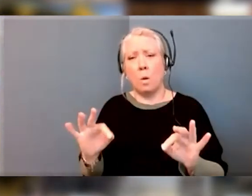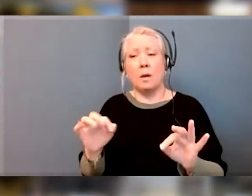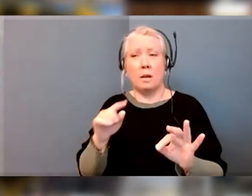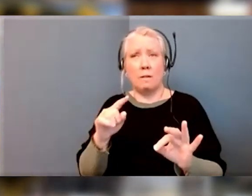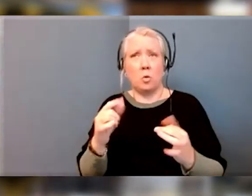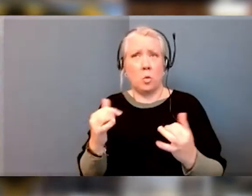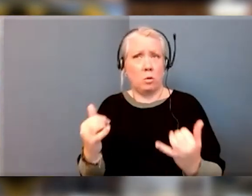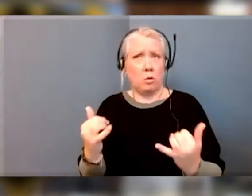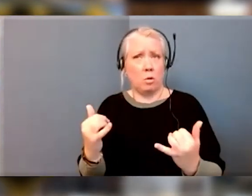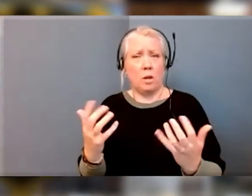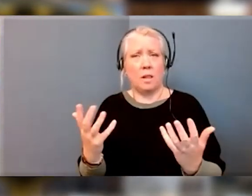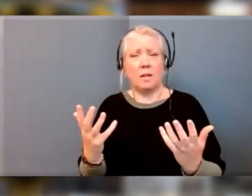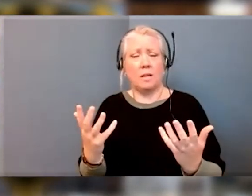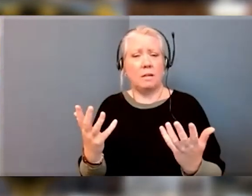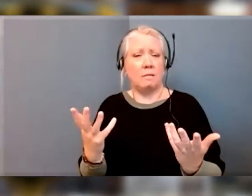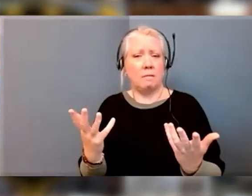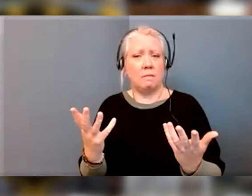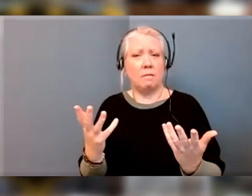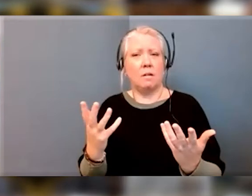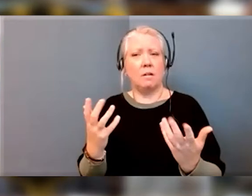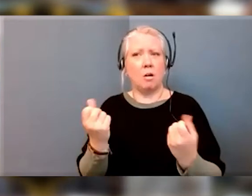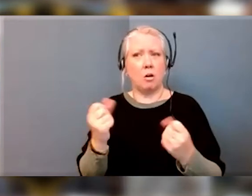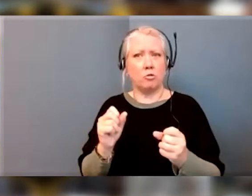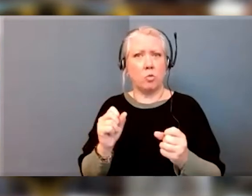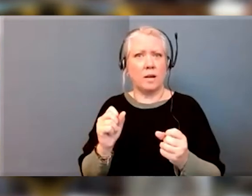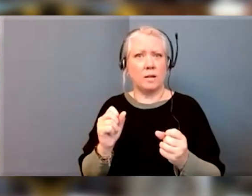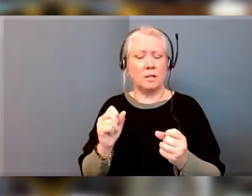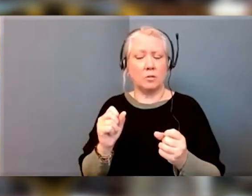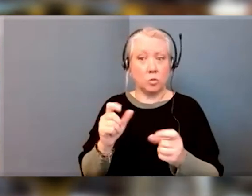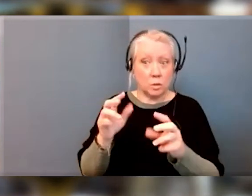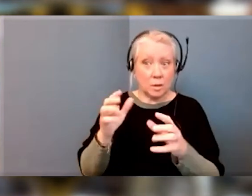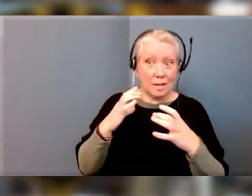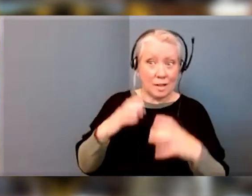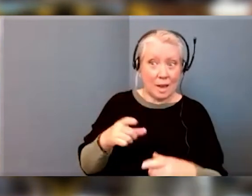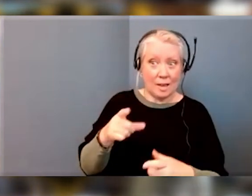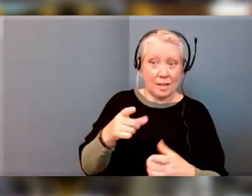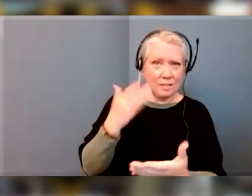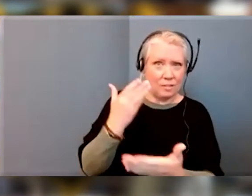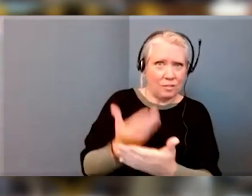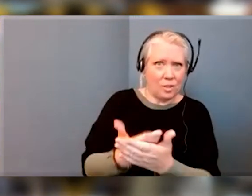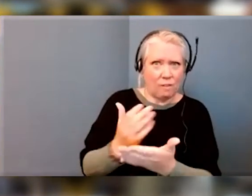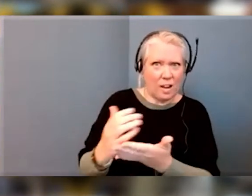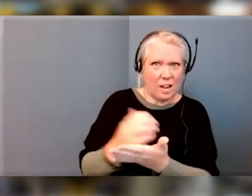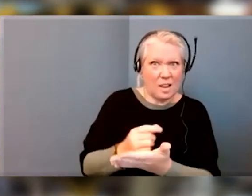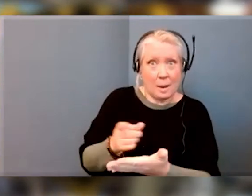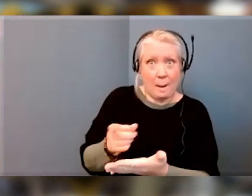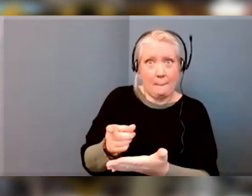currently are verifying incomes for your clients, which is that